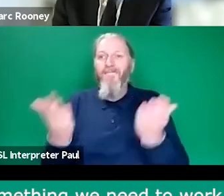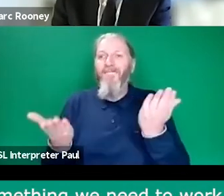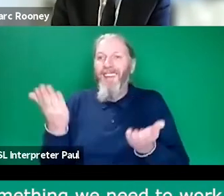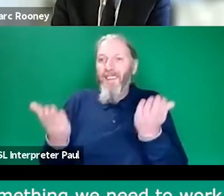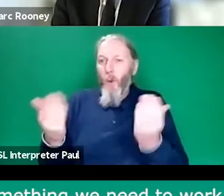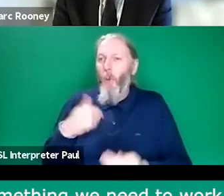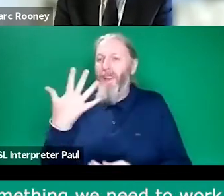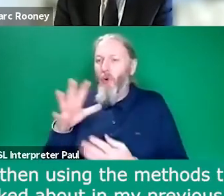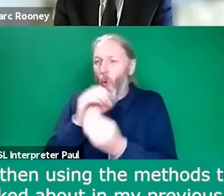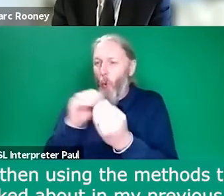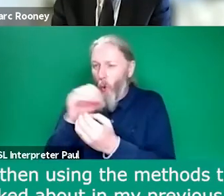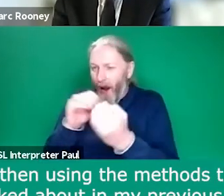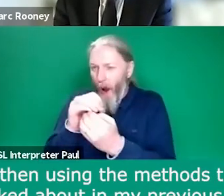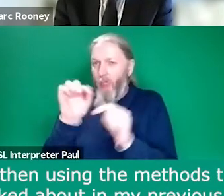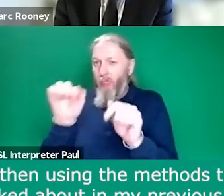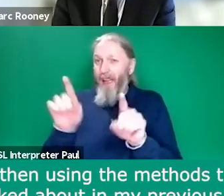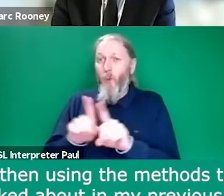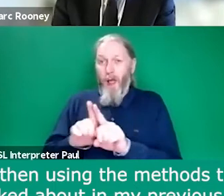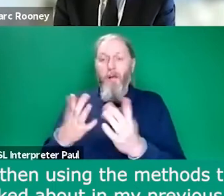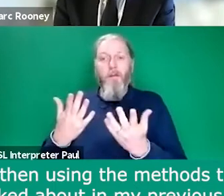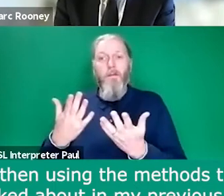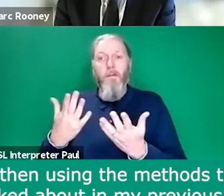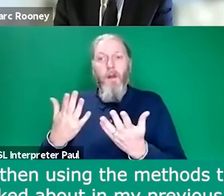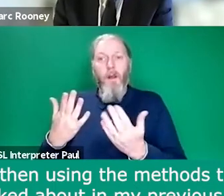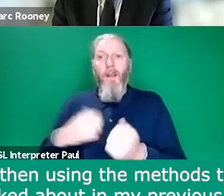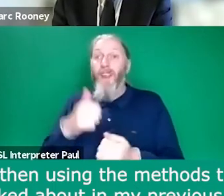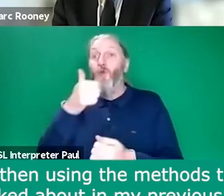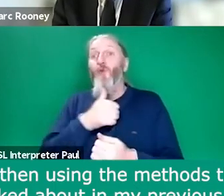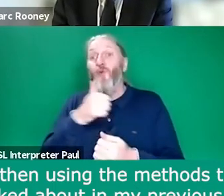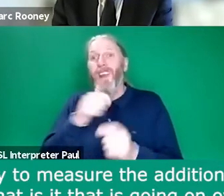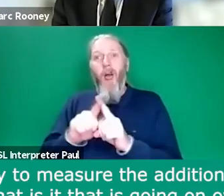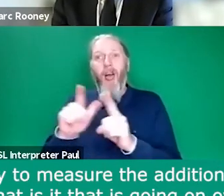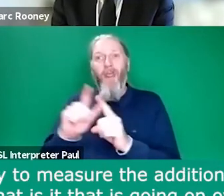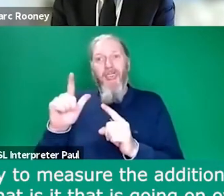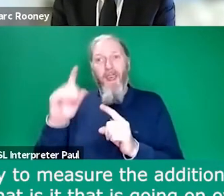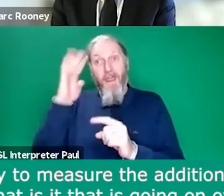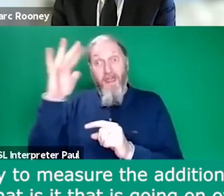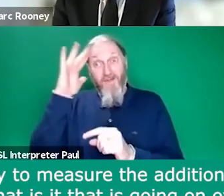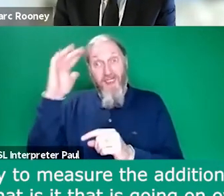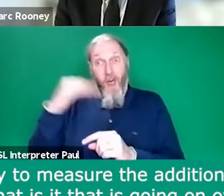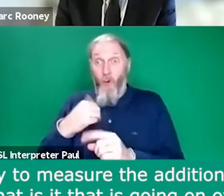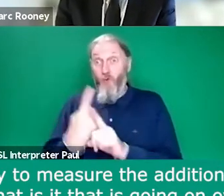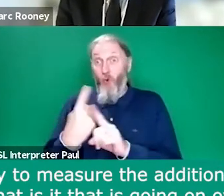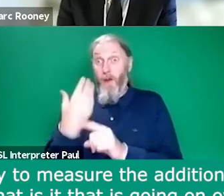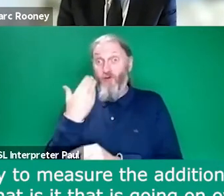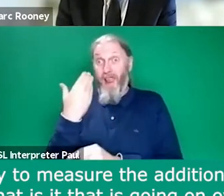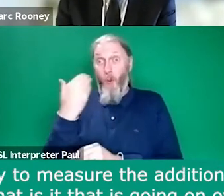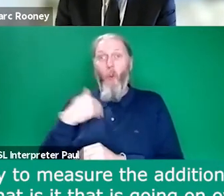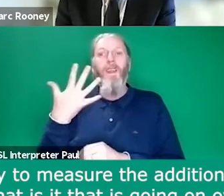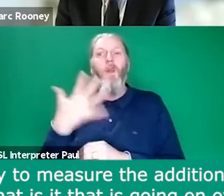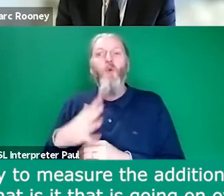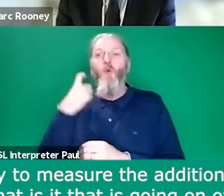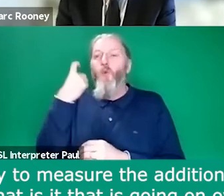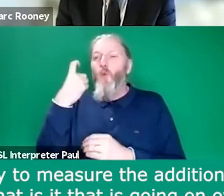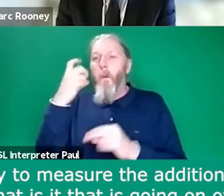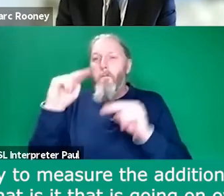work through, and then using the methods I just talked about in my previous answer to try and measure the additionality. What is it that